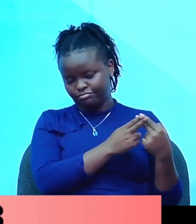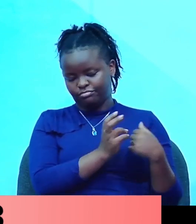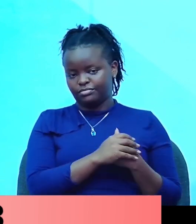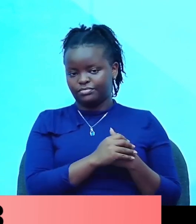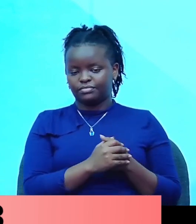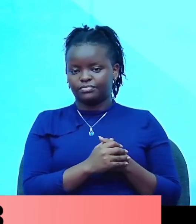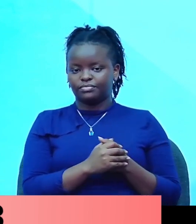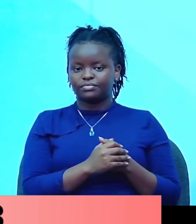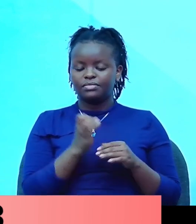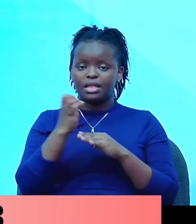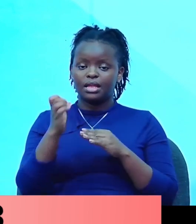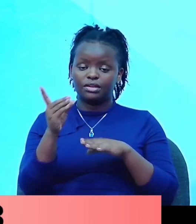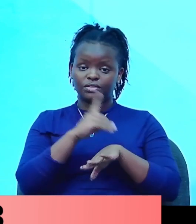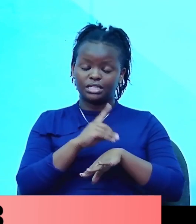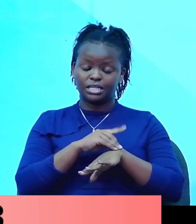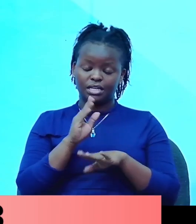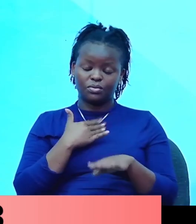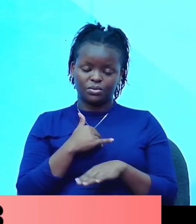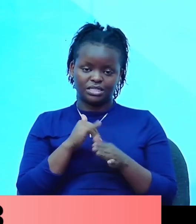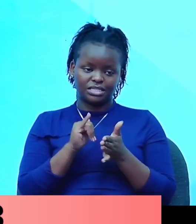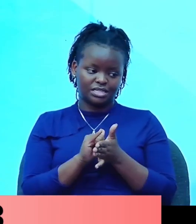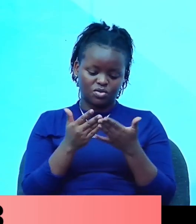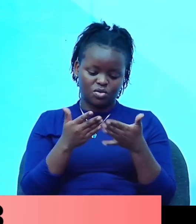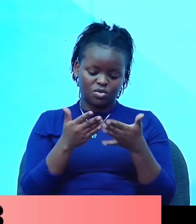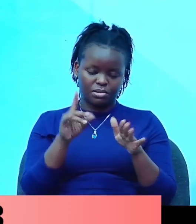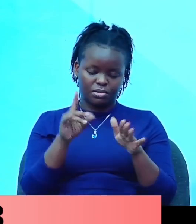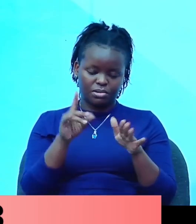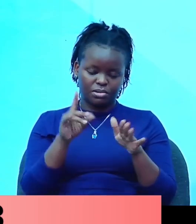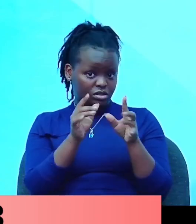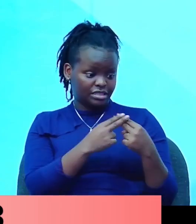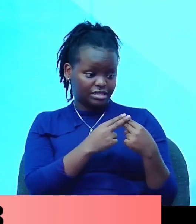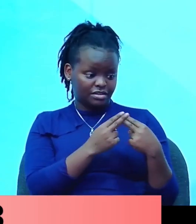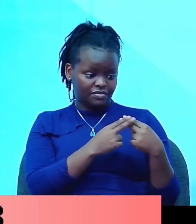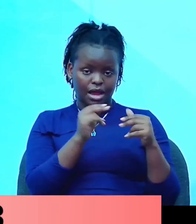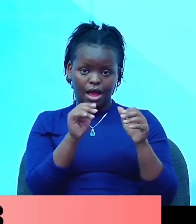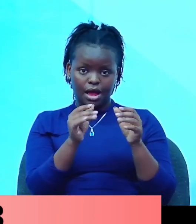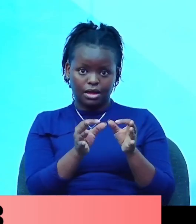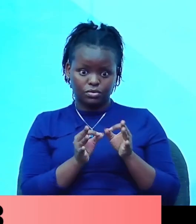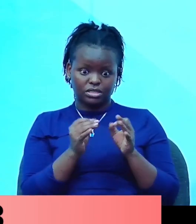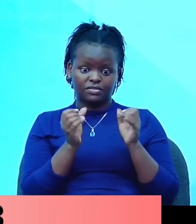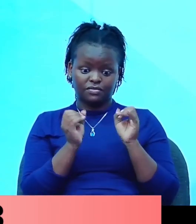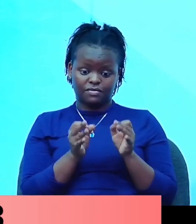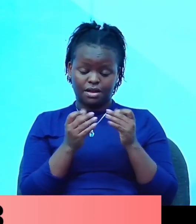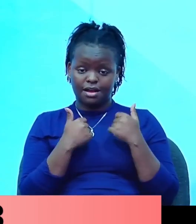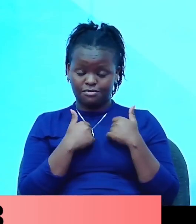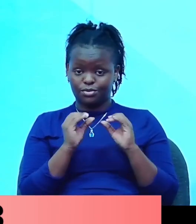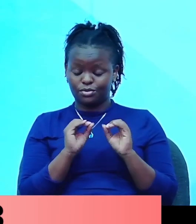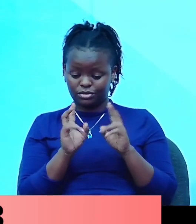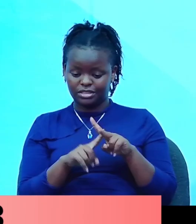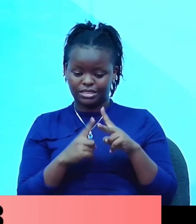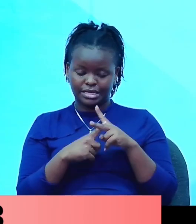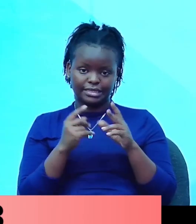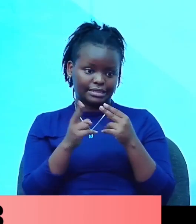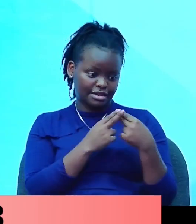is what we want. So open a gold savings account. If you don't have, start saving today. If you